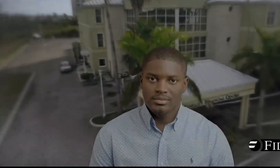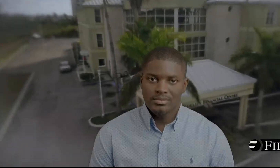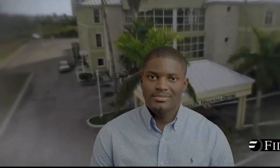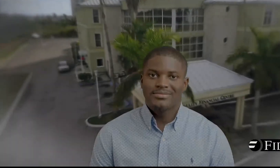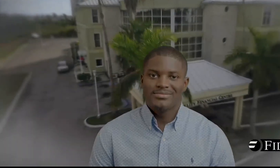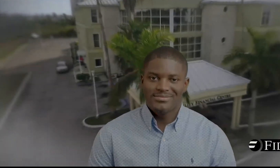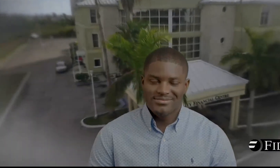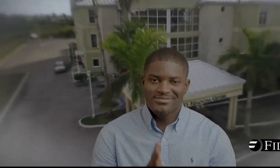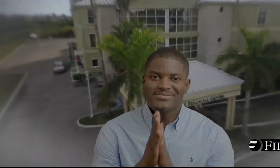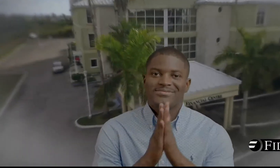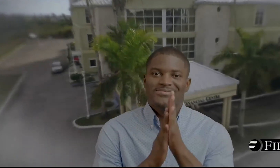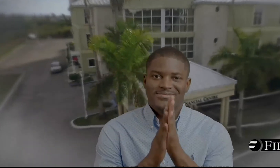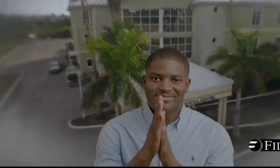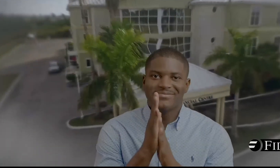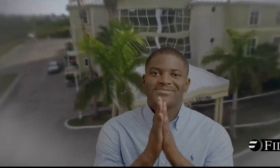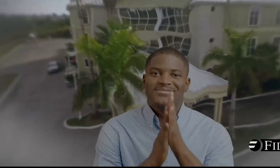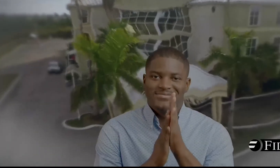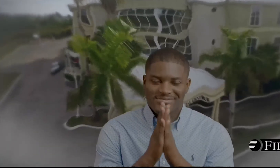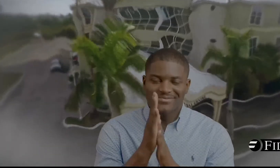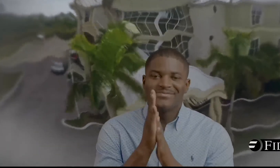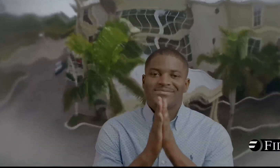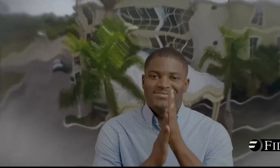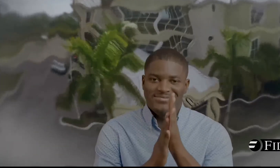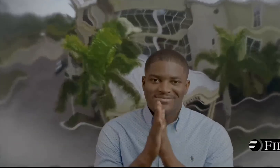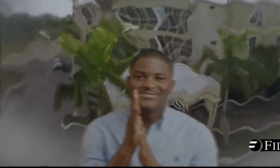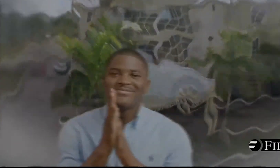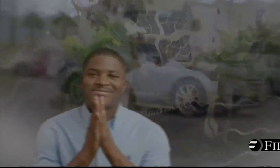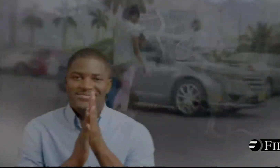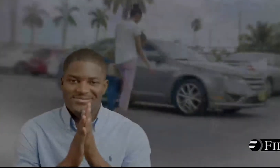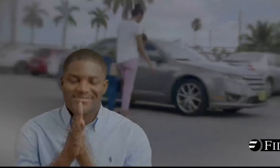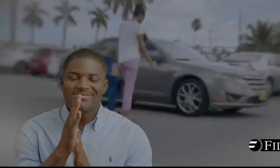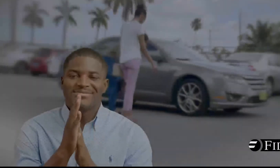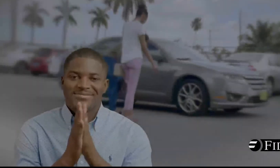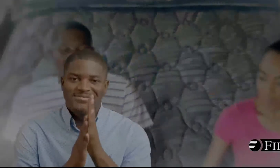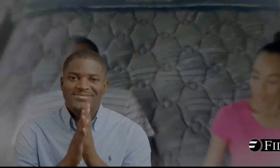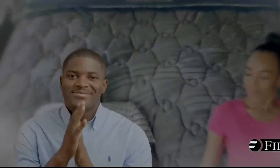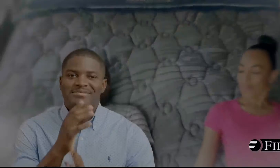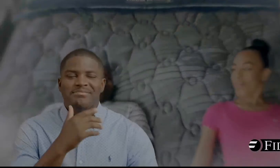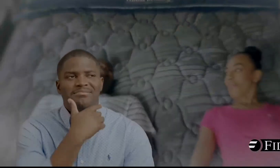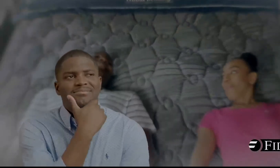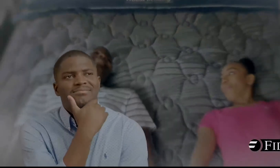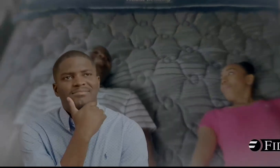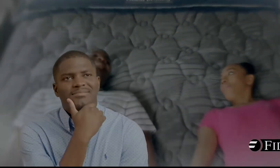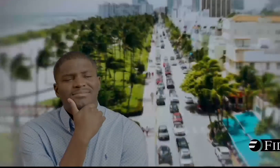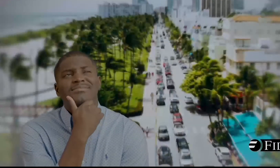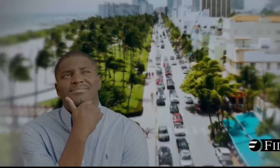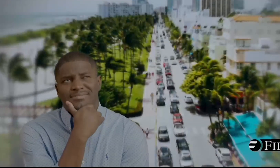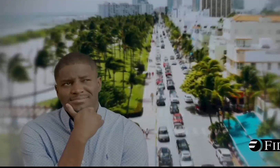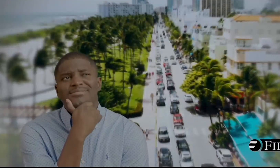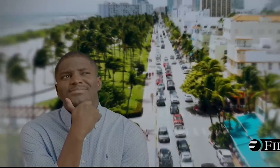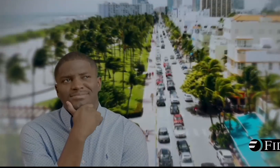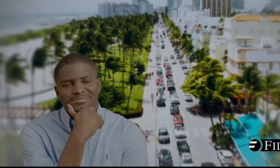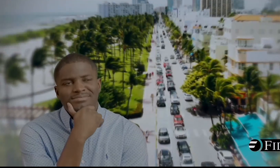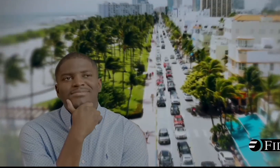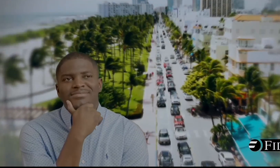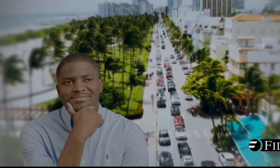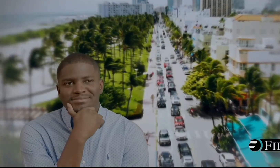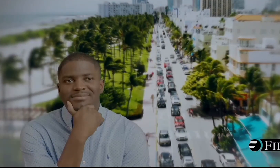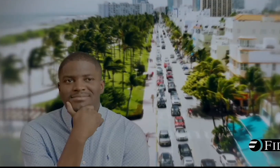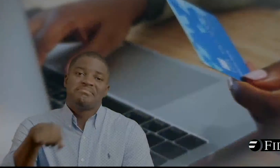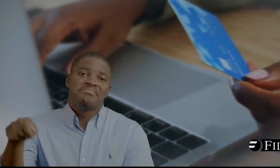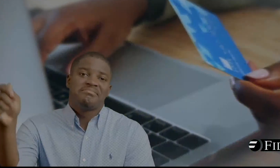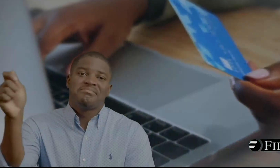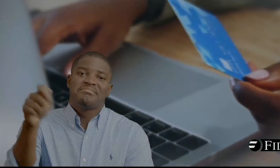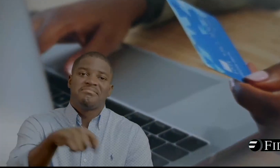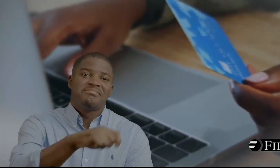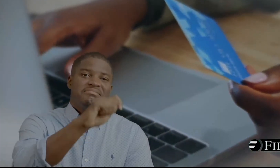To think of the bank as my personal ATM machine. If I wanted a new car, new furniture, a weekend trip to Miami, no